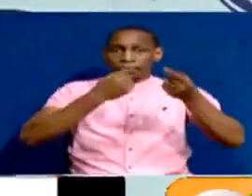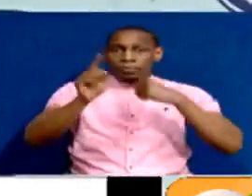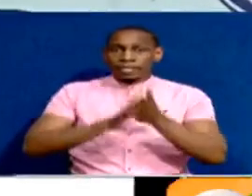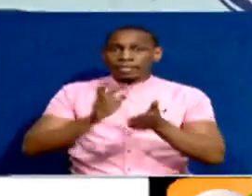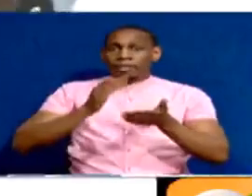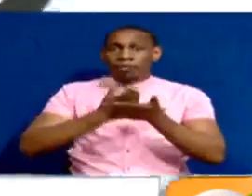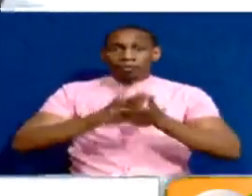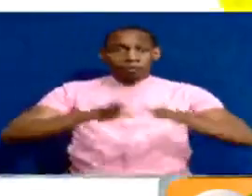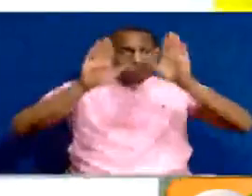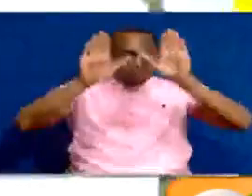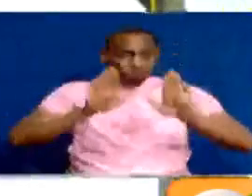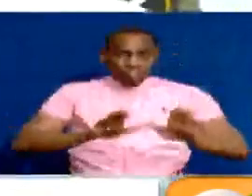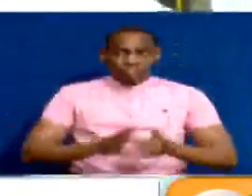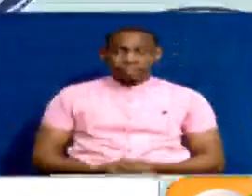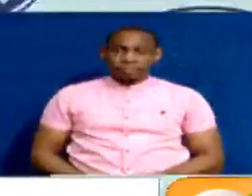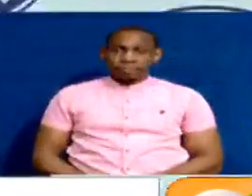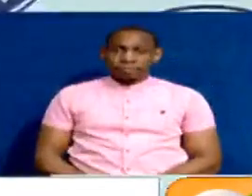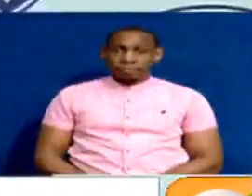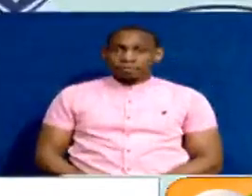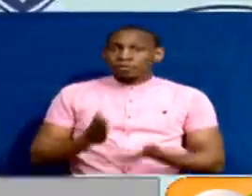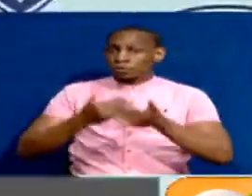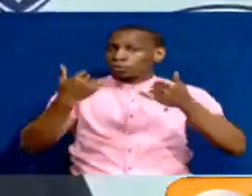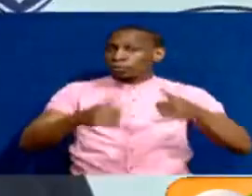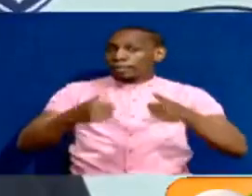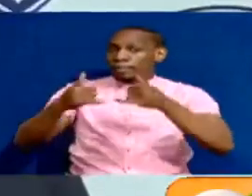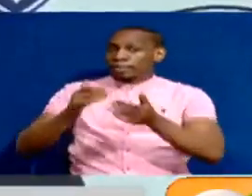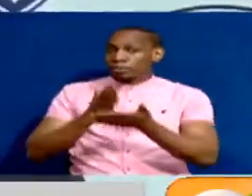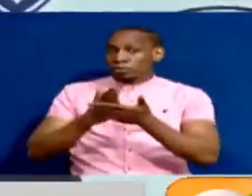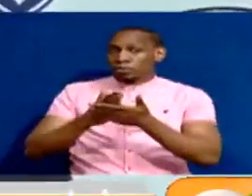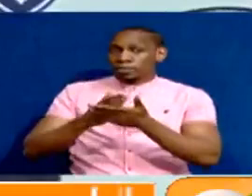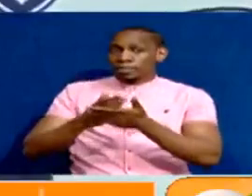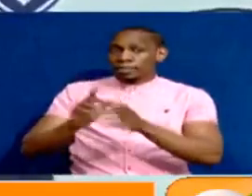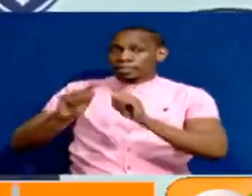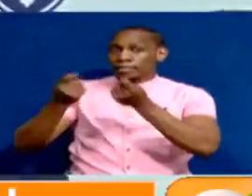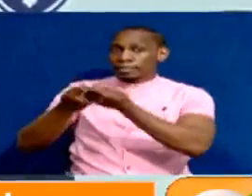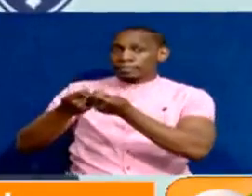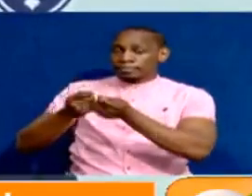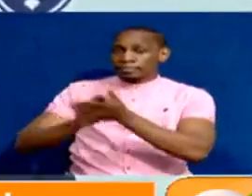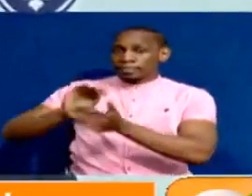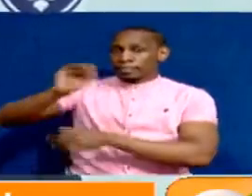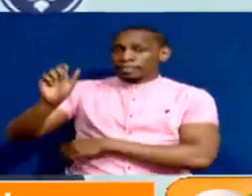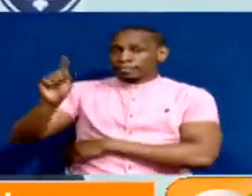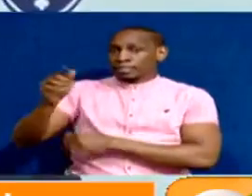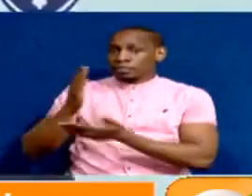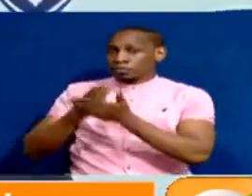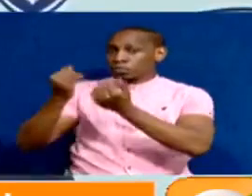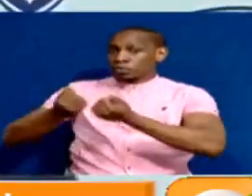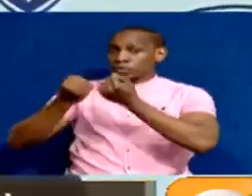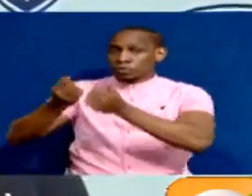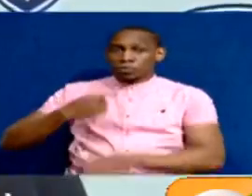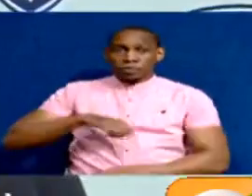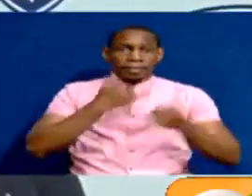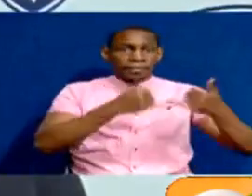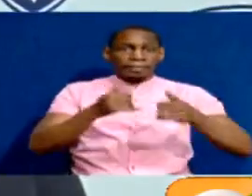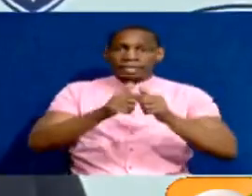It means so much to us. Tumecheza because now ile team City Stars wamekuja kwa strong. Na sisi